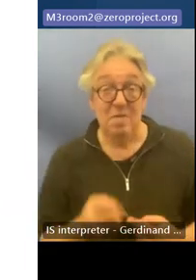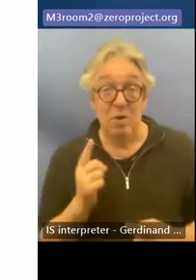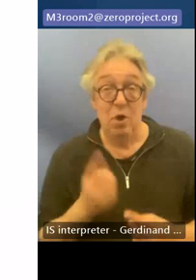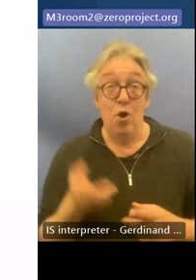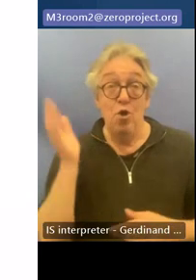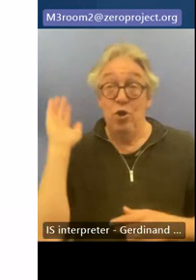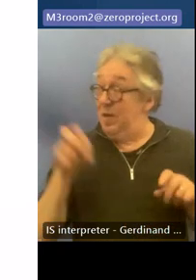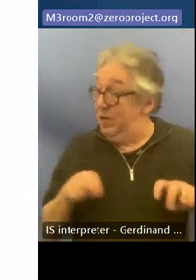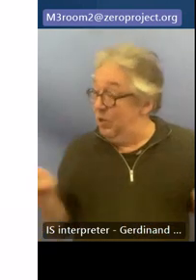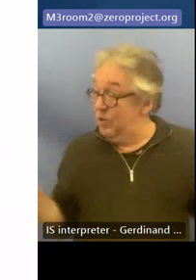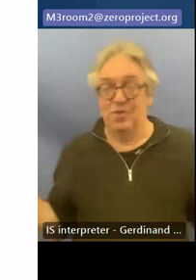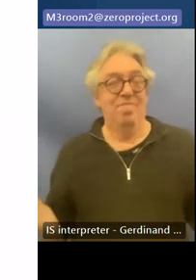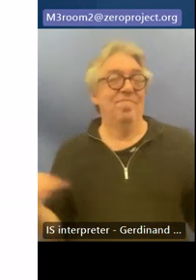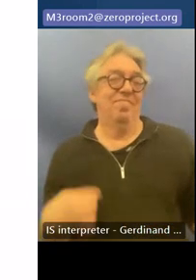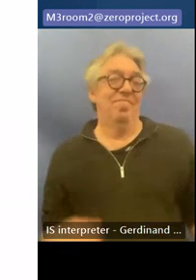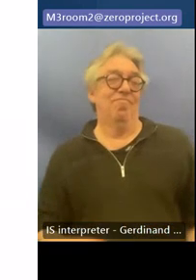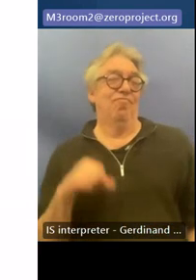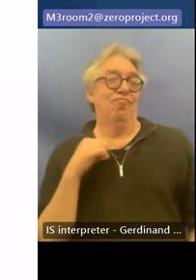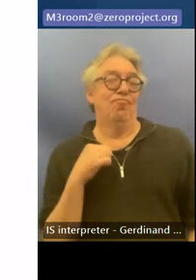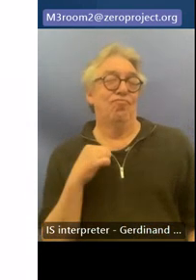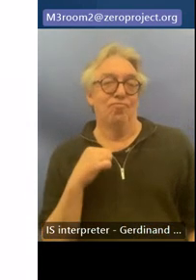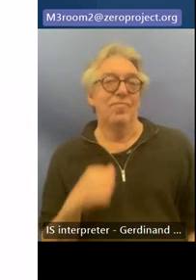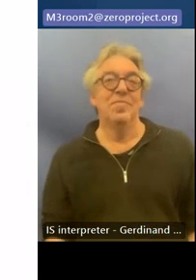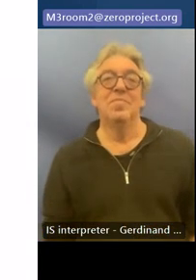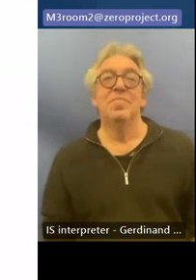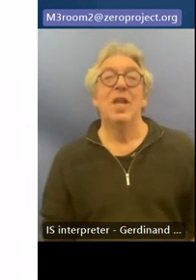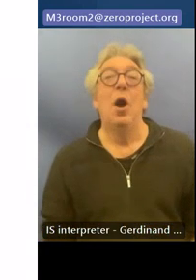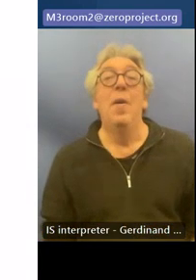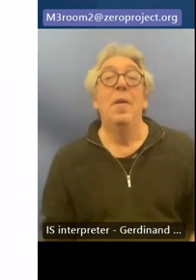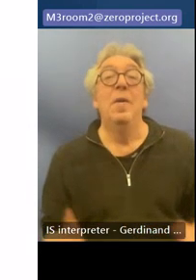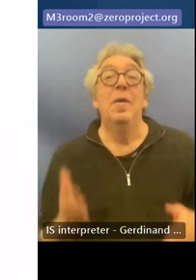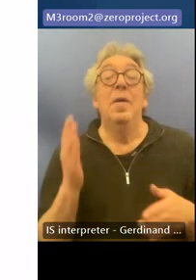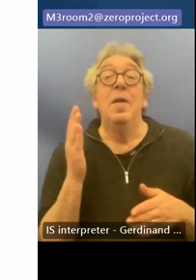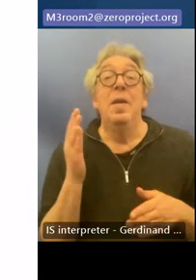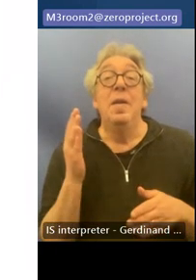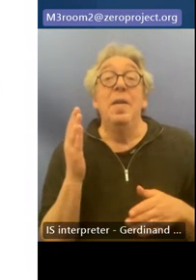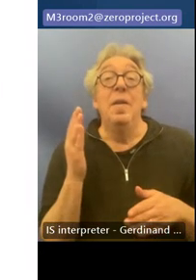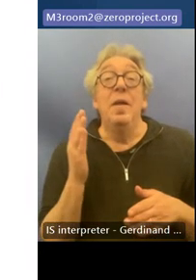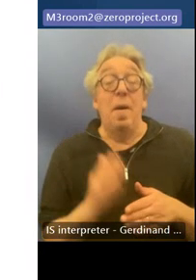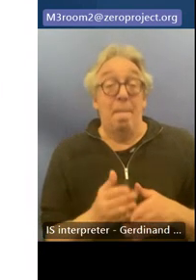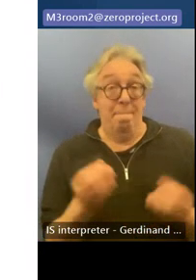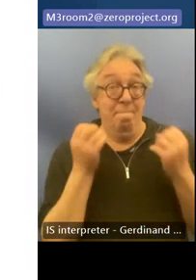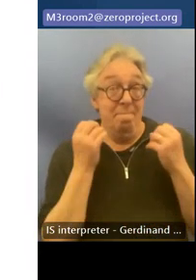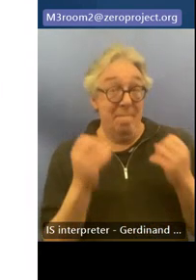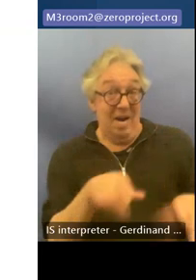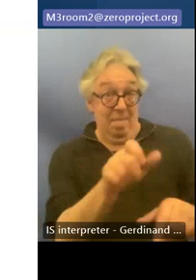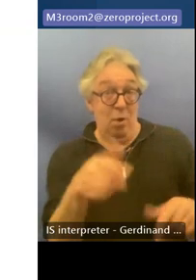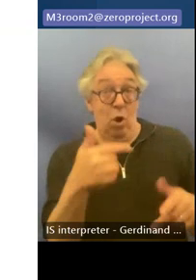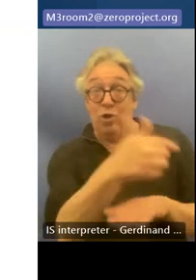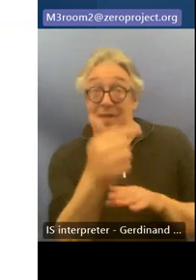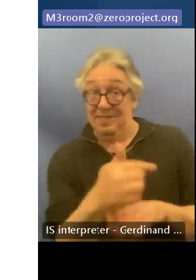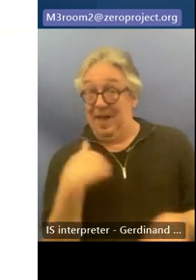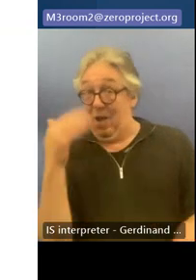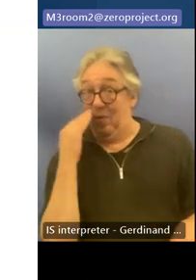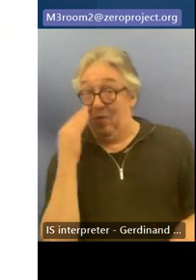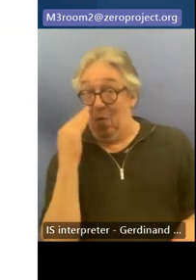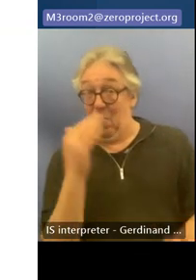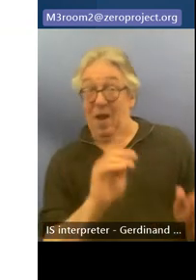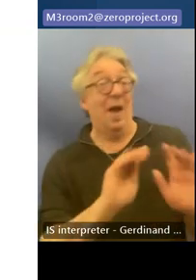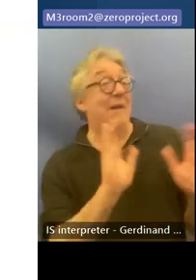it's a really great honor. But also last but not least, I have a lot of people watching on me online from Tanzania, my team